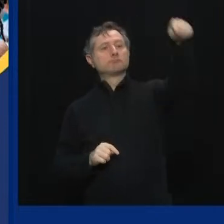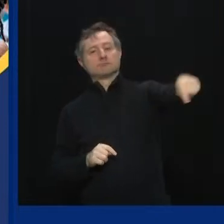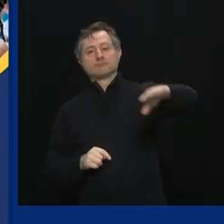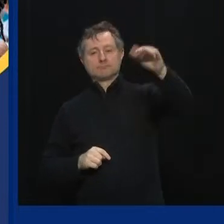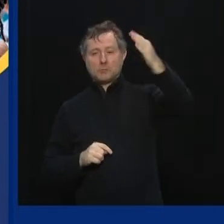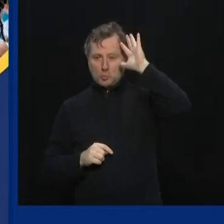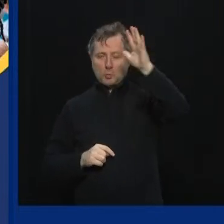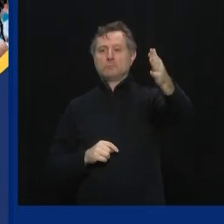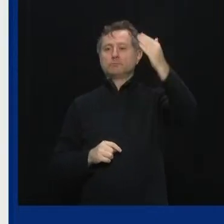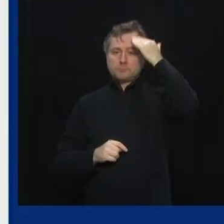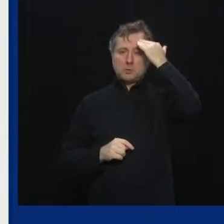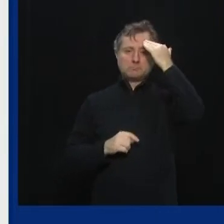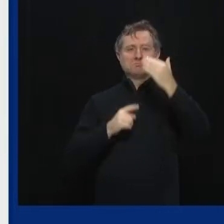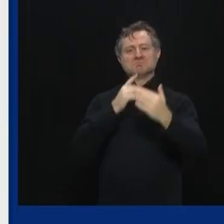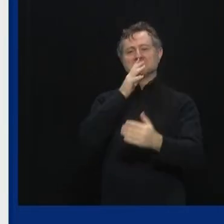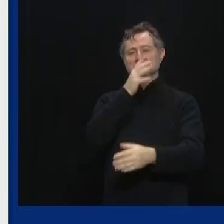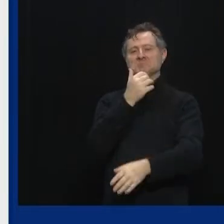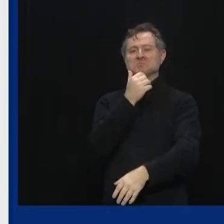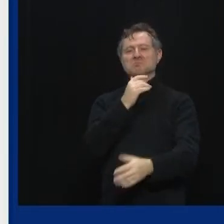to mid-November.